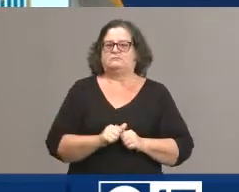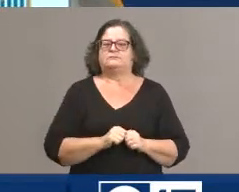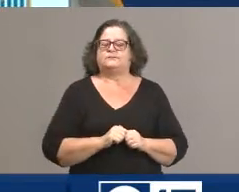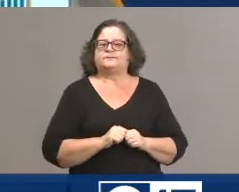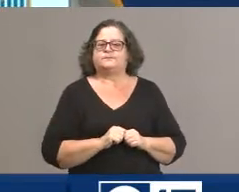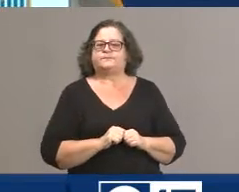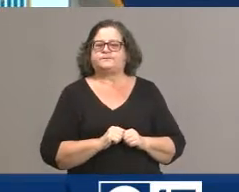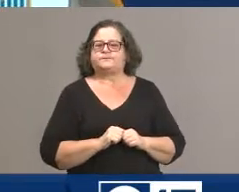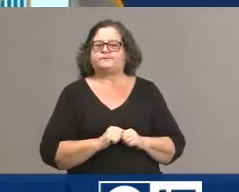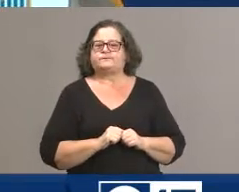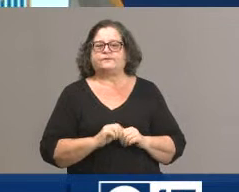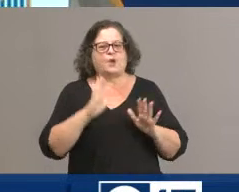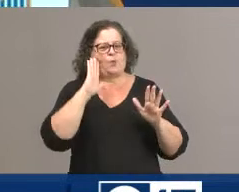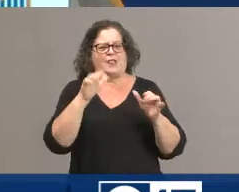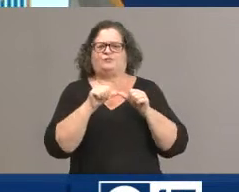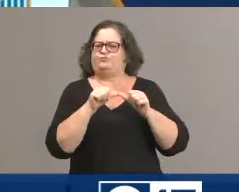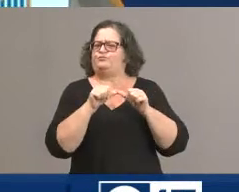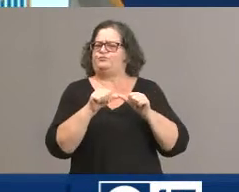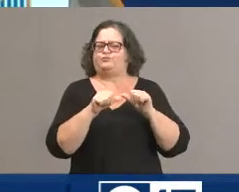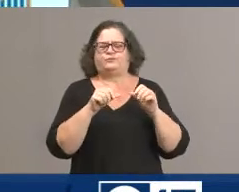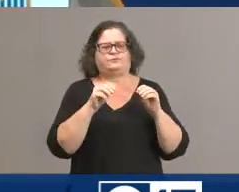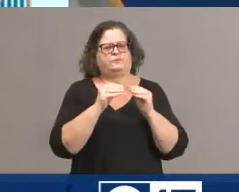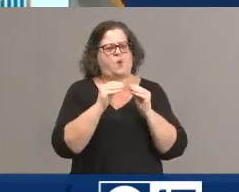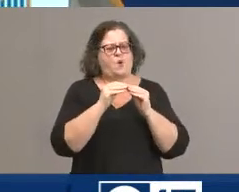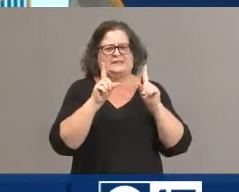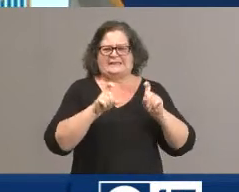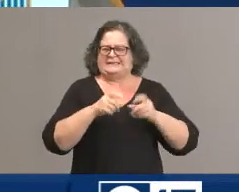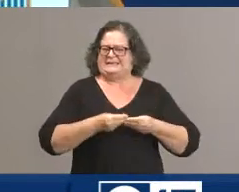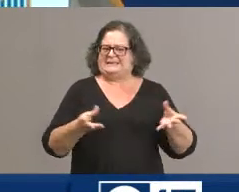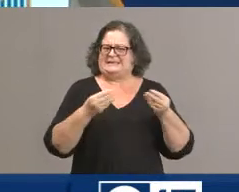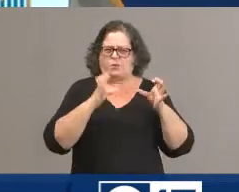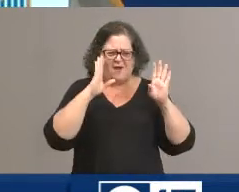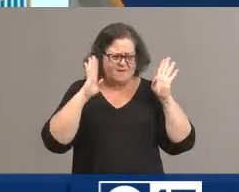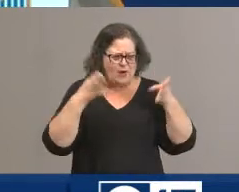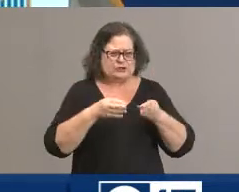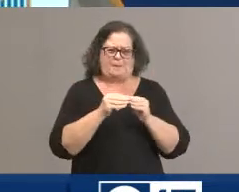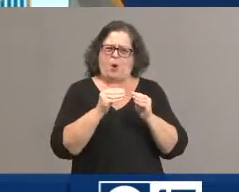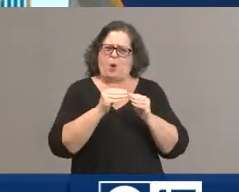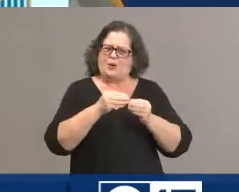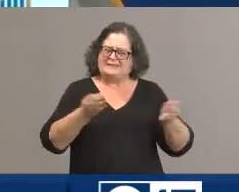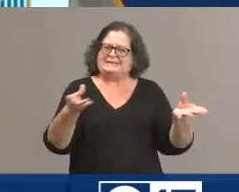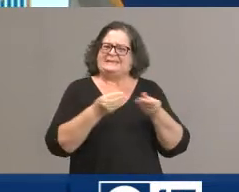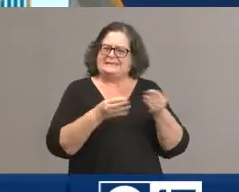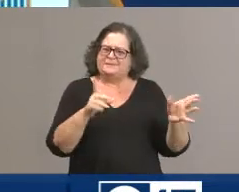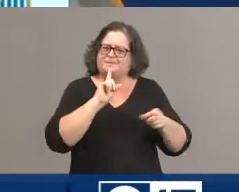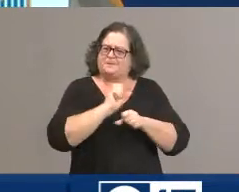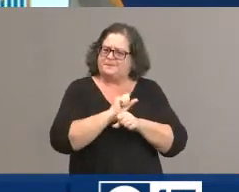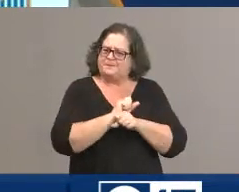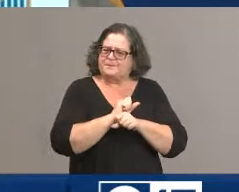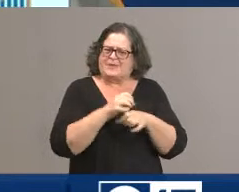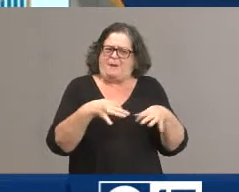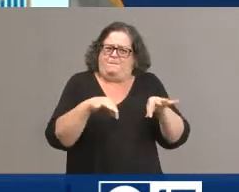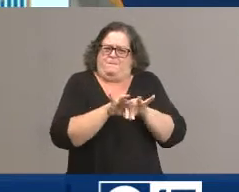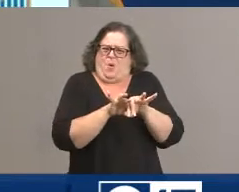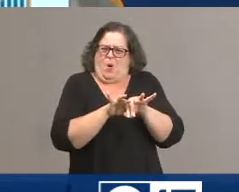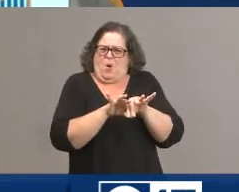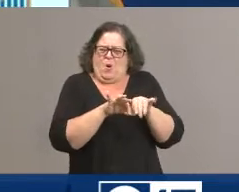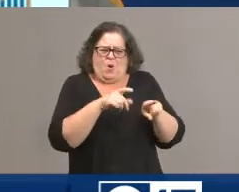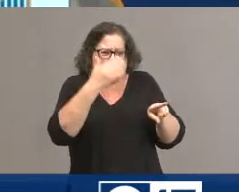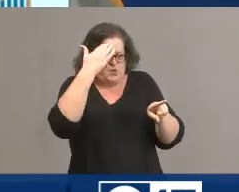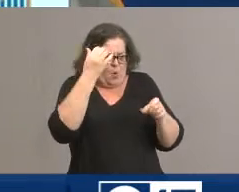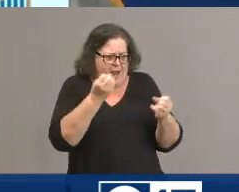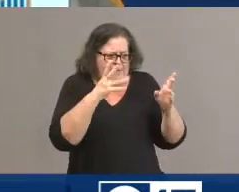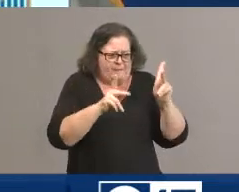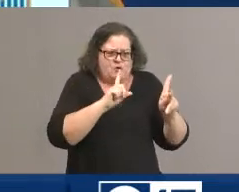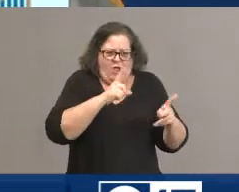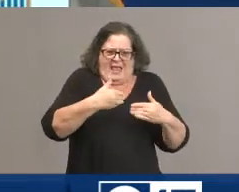and increased testing. It's important. It gives us the information that we need. We're building capacity